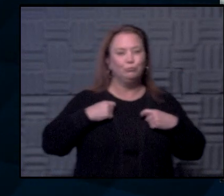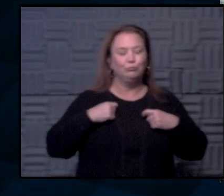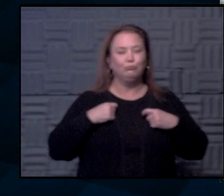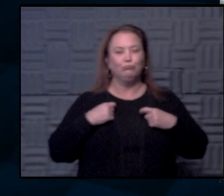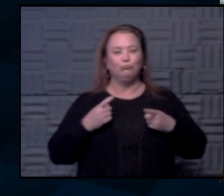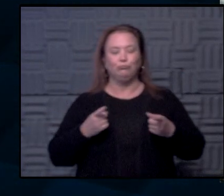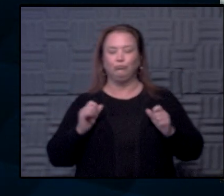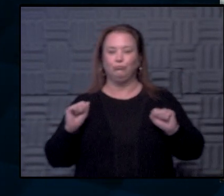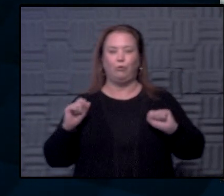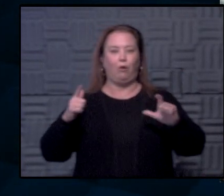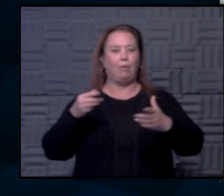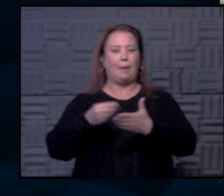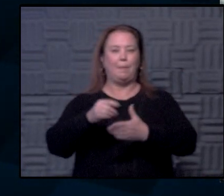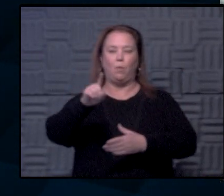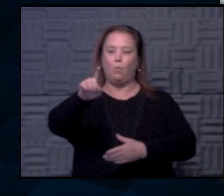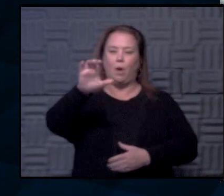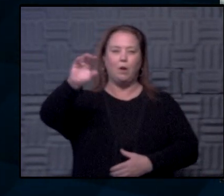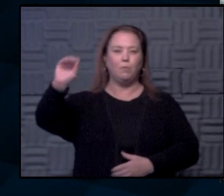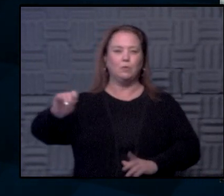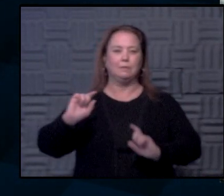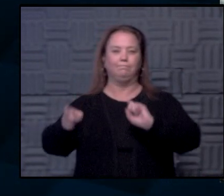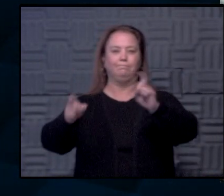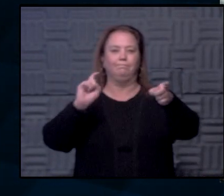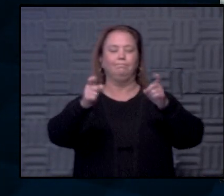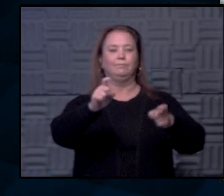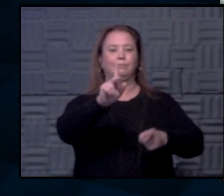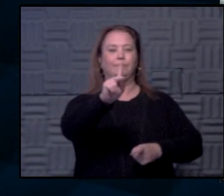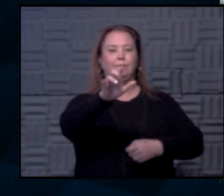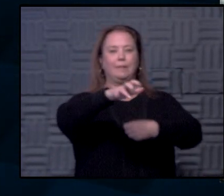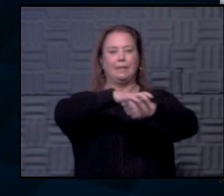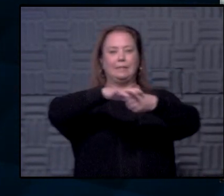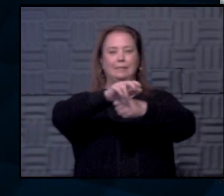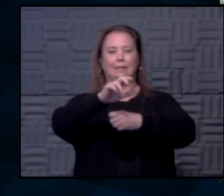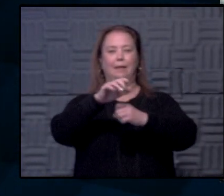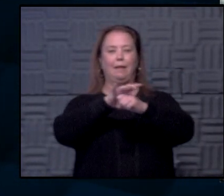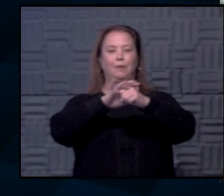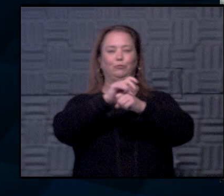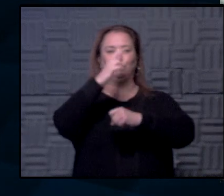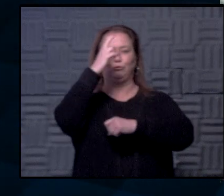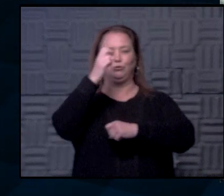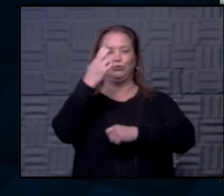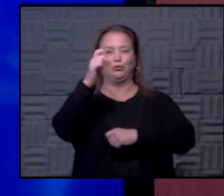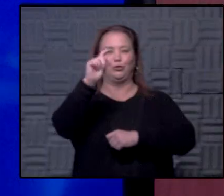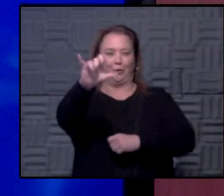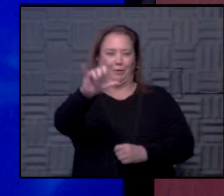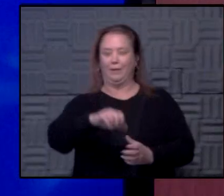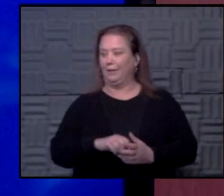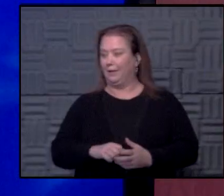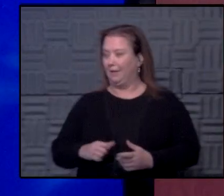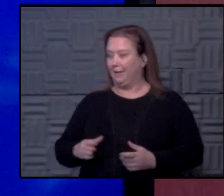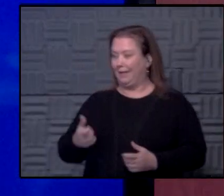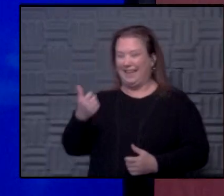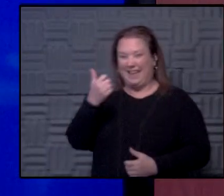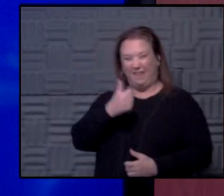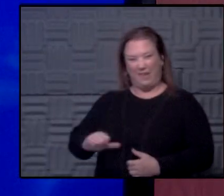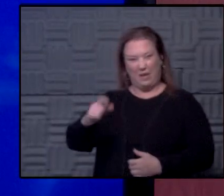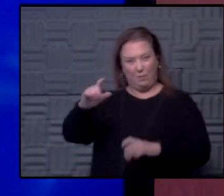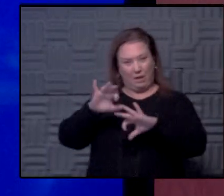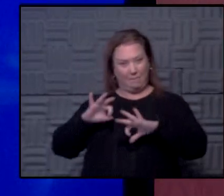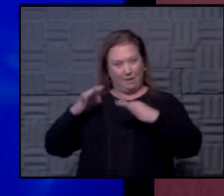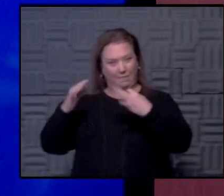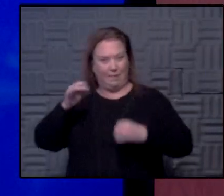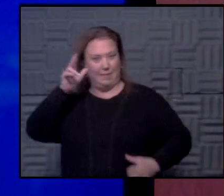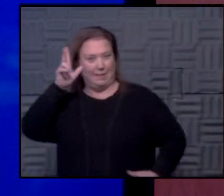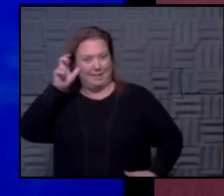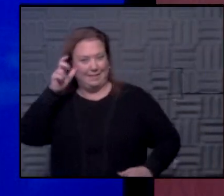like you said, all the money, 100%, goes to local Kansas City charities. Okay, well, here's to anyone in my family who are listening